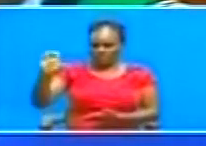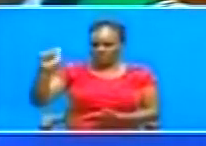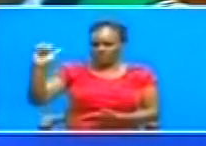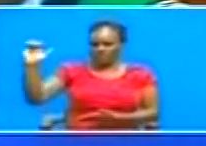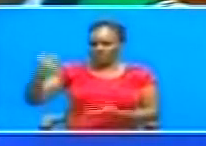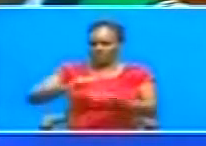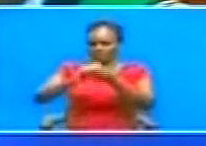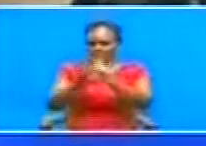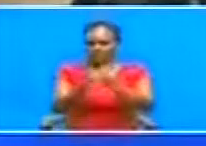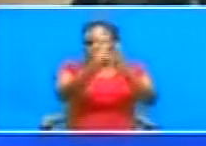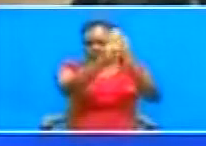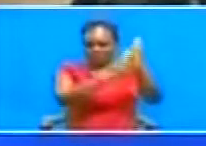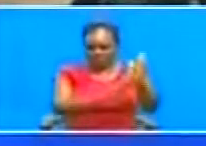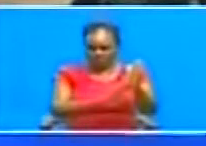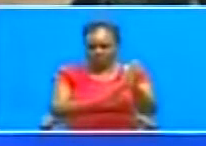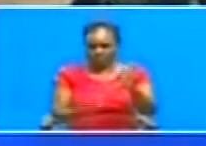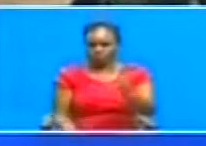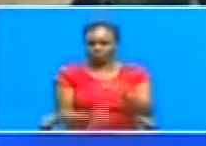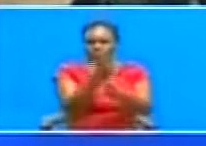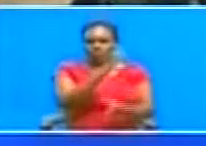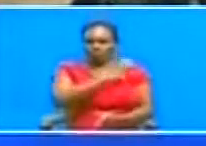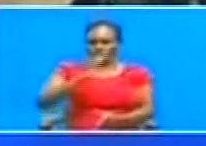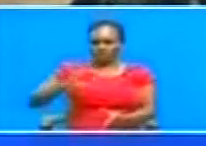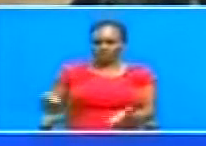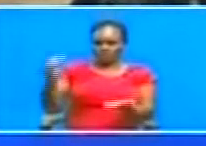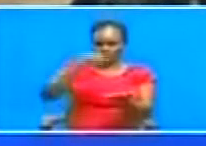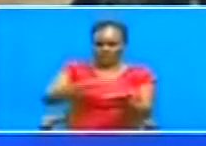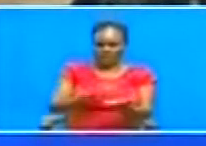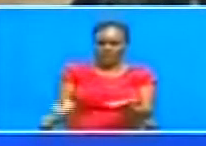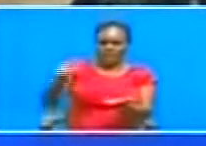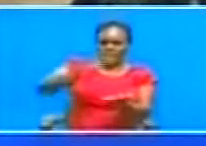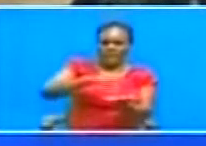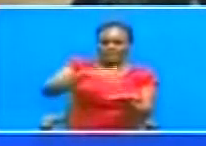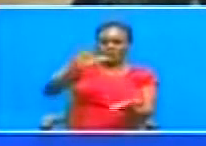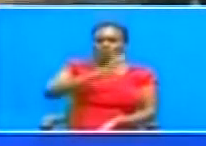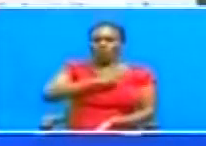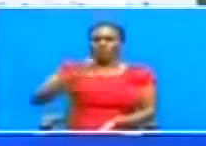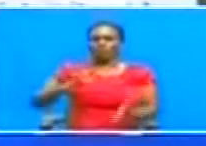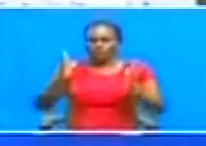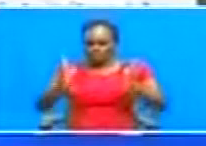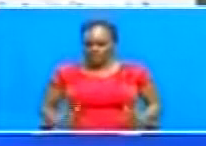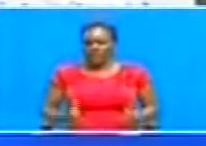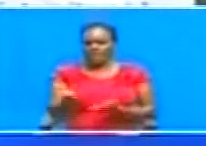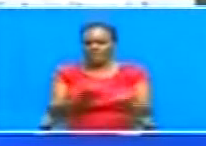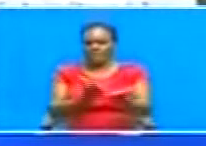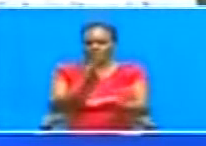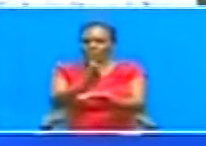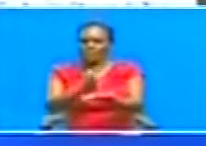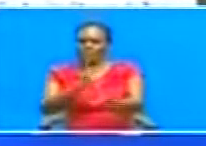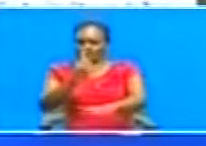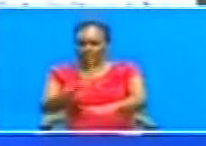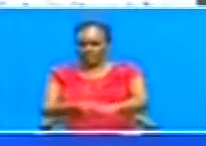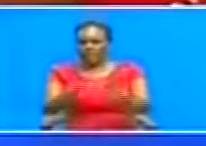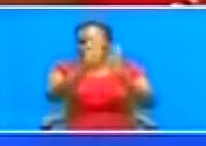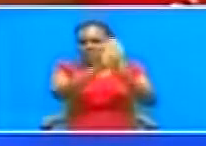amendment bill seeking to reconstitute the commission by increasing the number of commissioners who would serve part-time. The